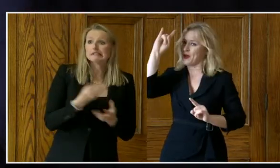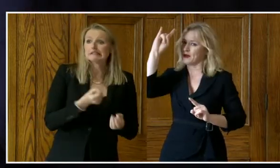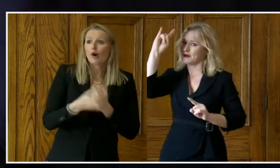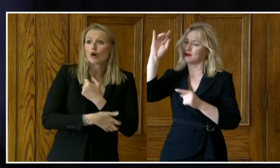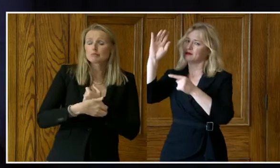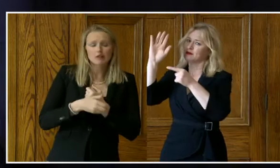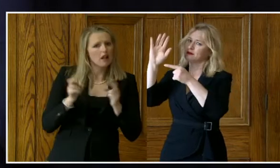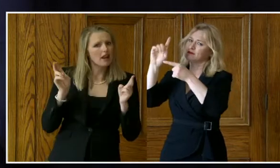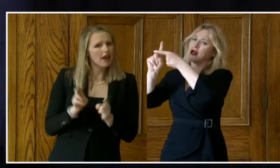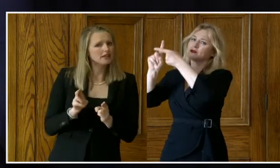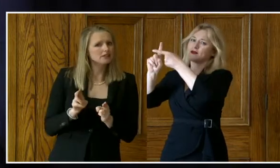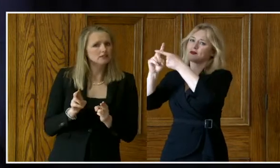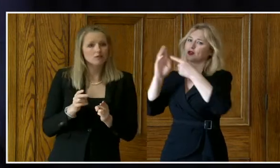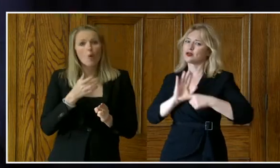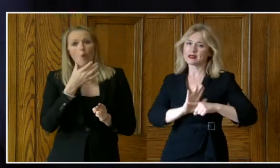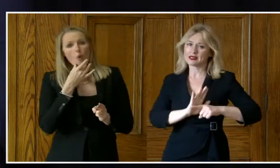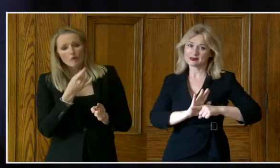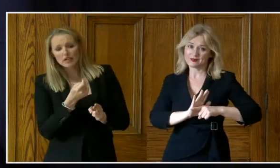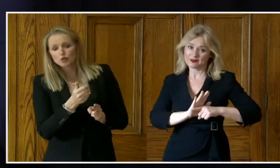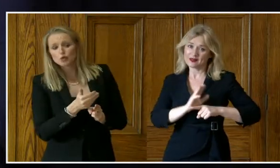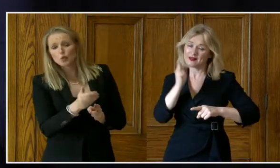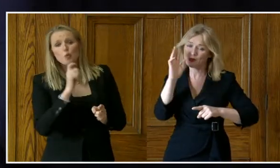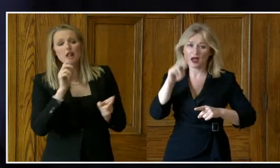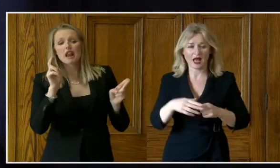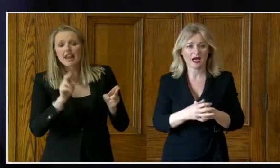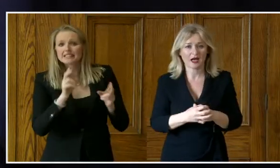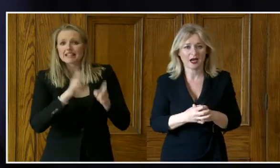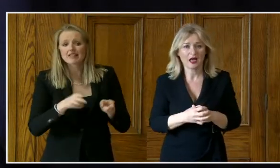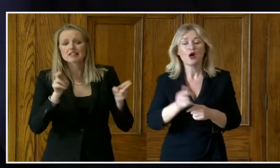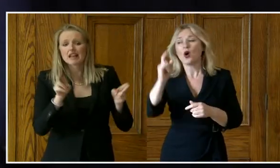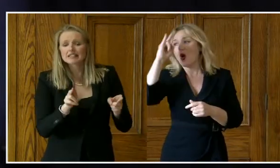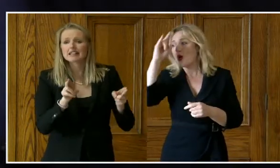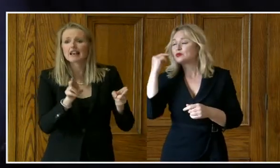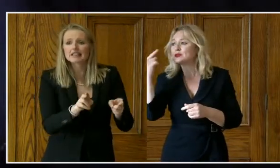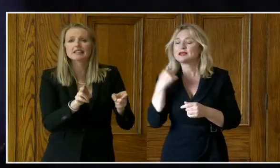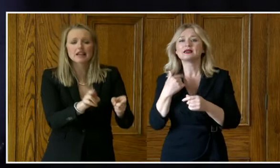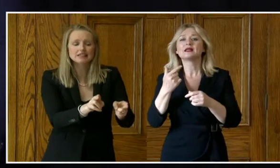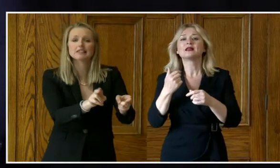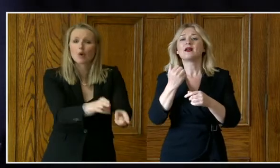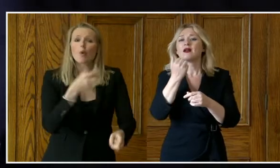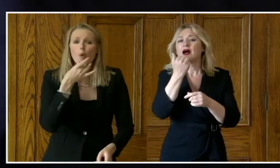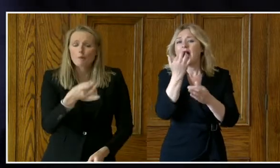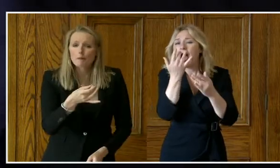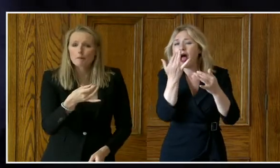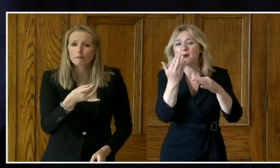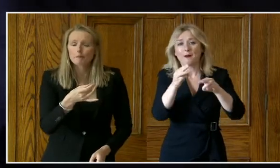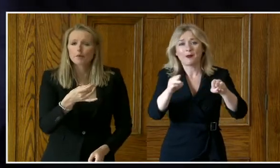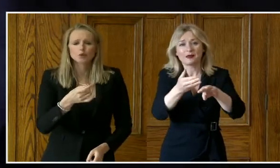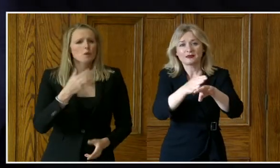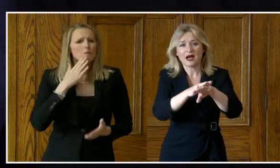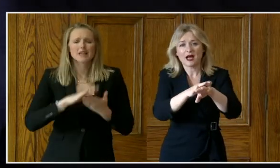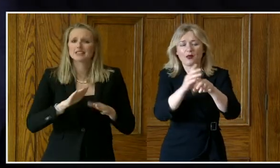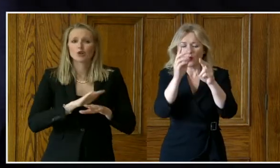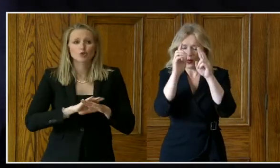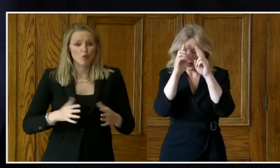see the number of deaths fall on a very consistent basis going forward. So we must not risk undoing all the